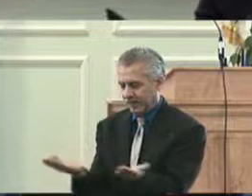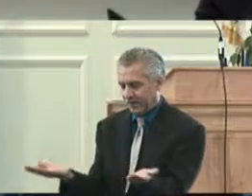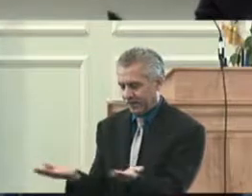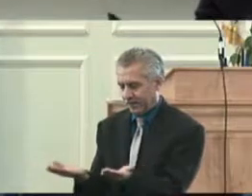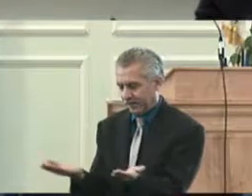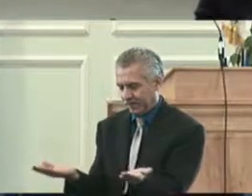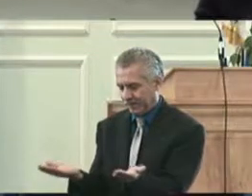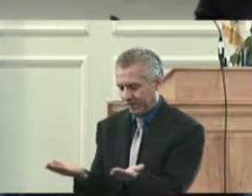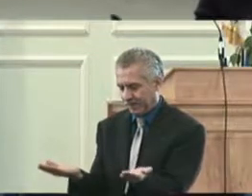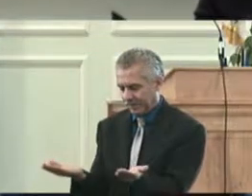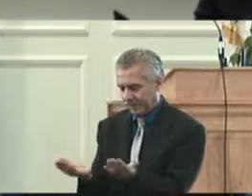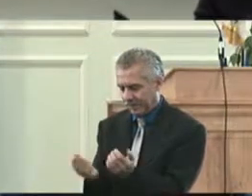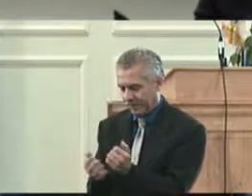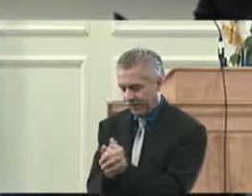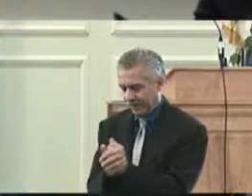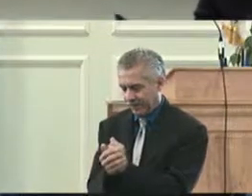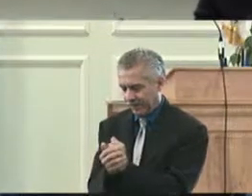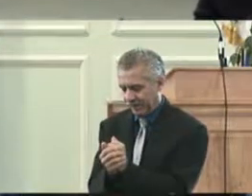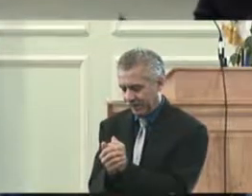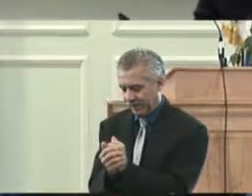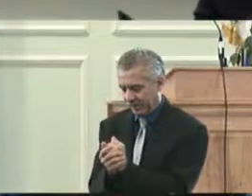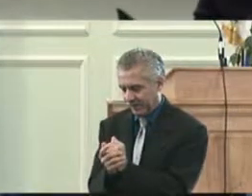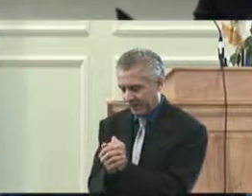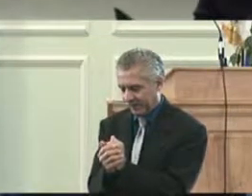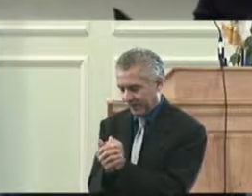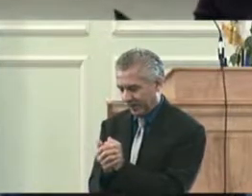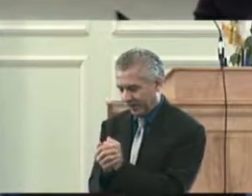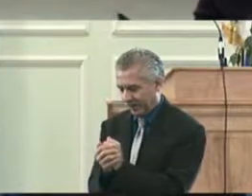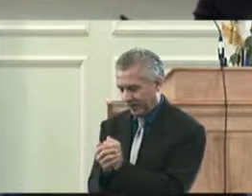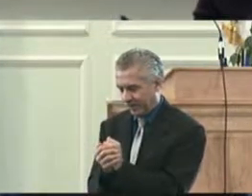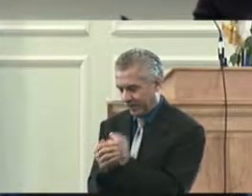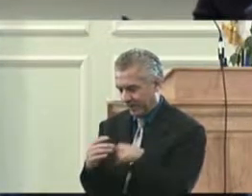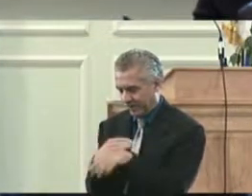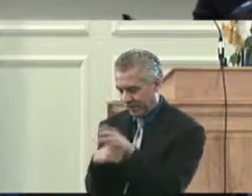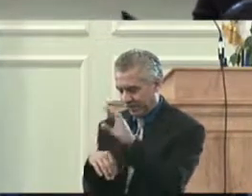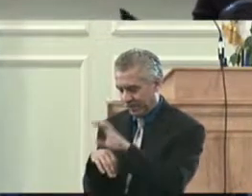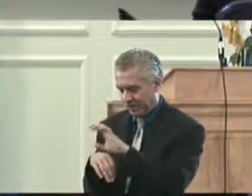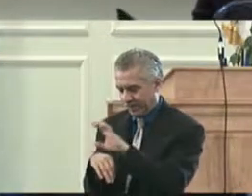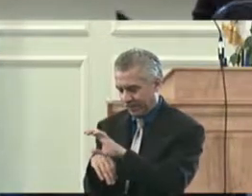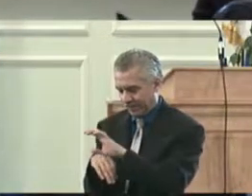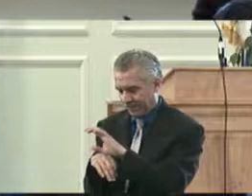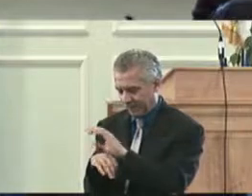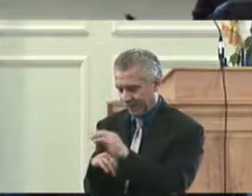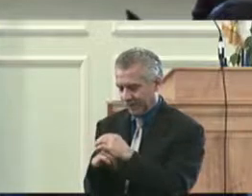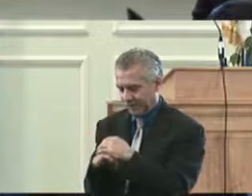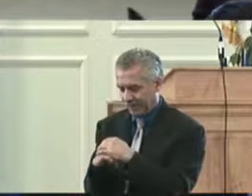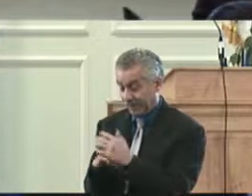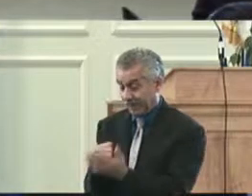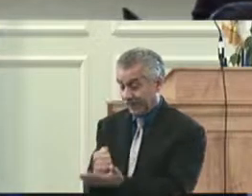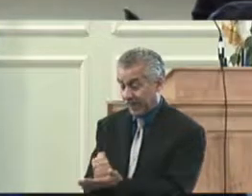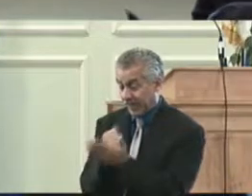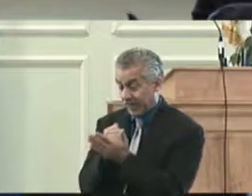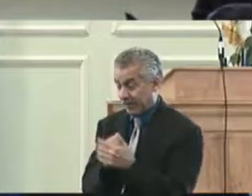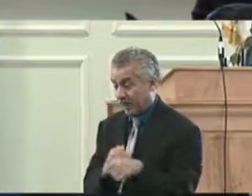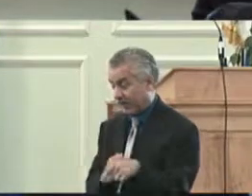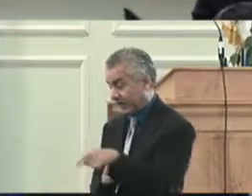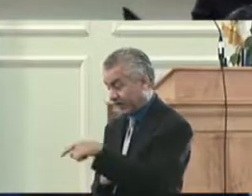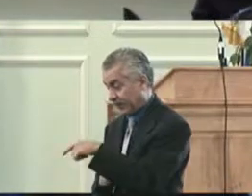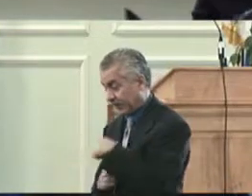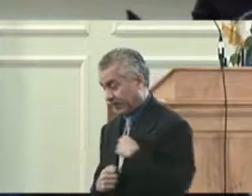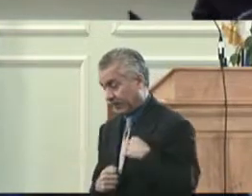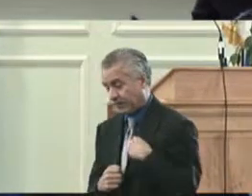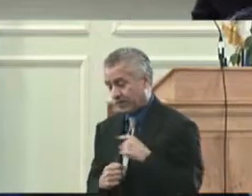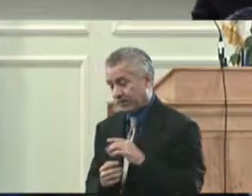Don't stop me. Family in church. In church. Help us. Help us. To